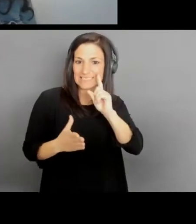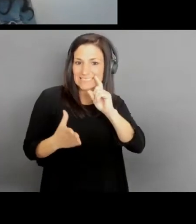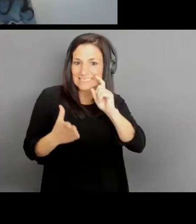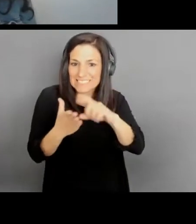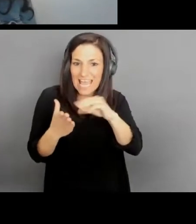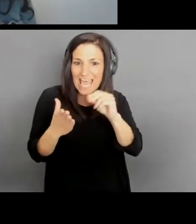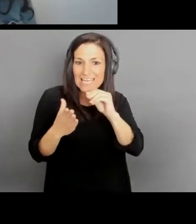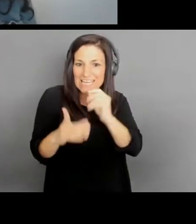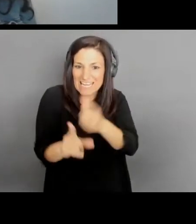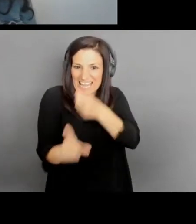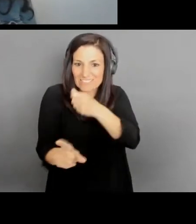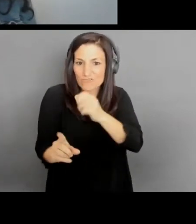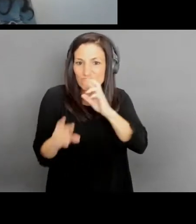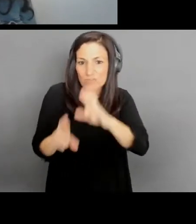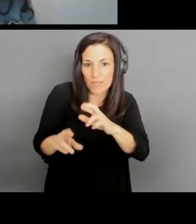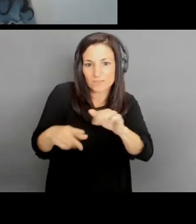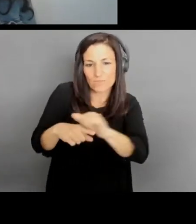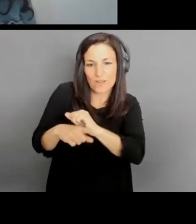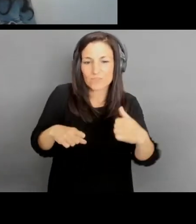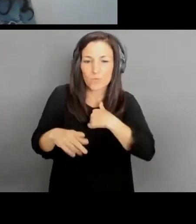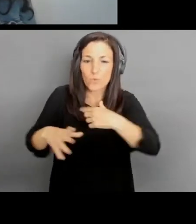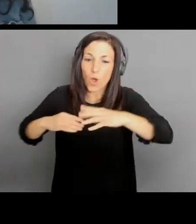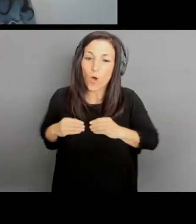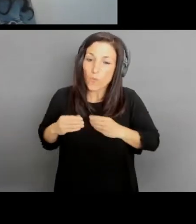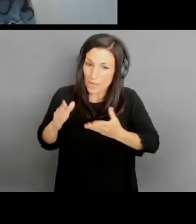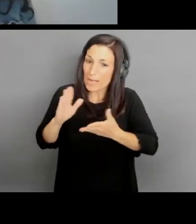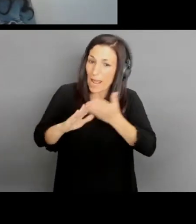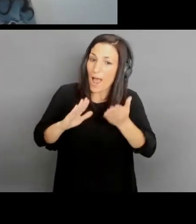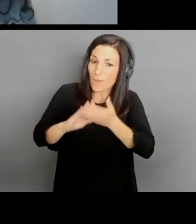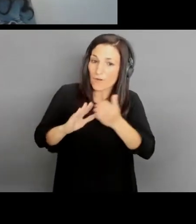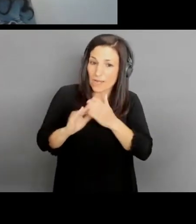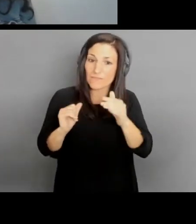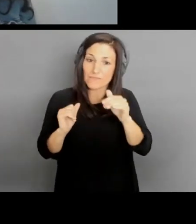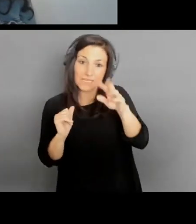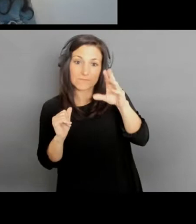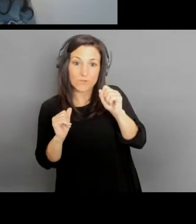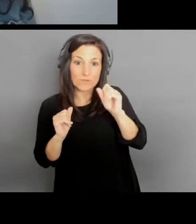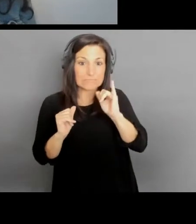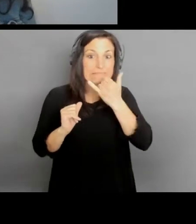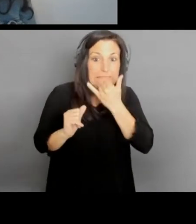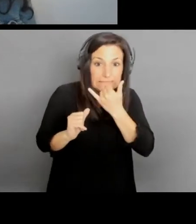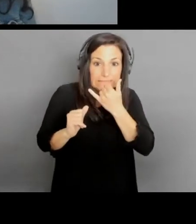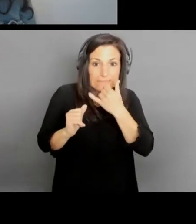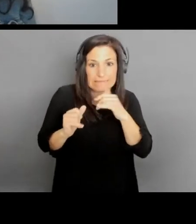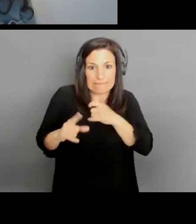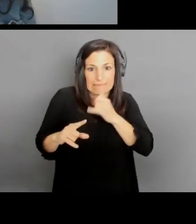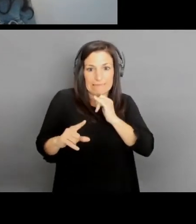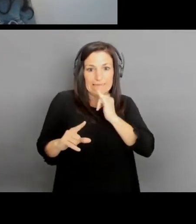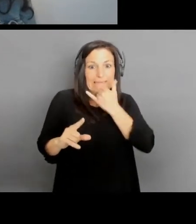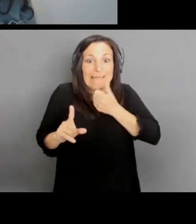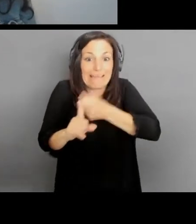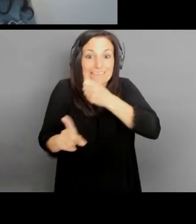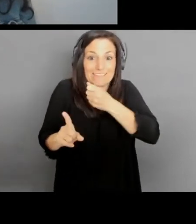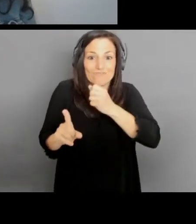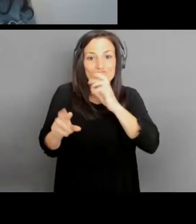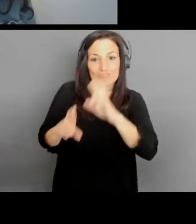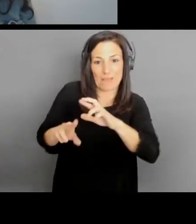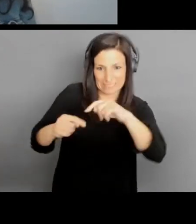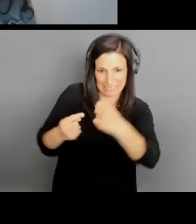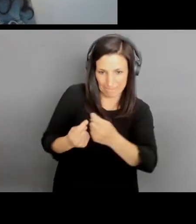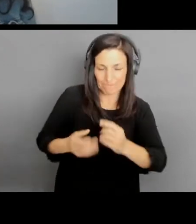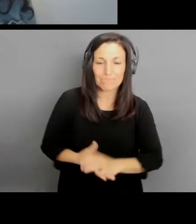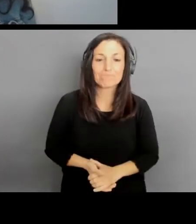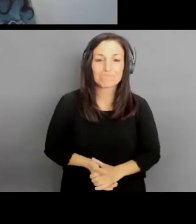where we own and operate the AWS Customer Incident Response Team. Cool. All right. So in this session, we're going to be talking about